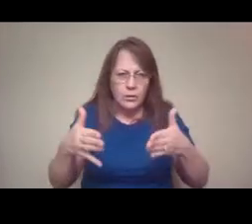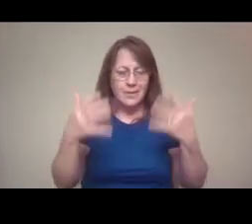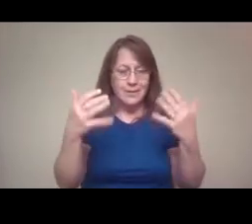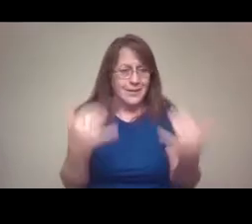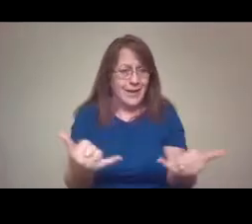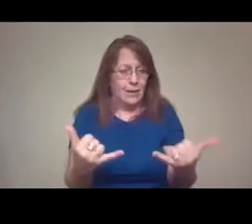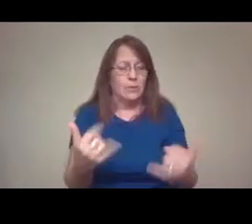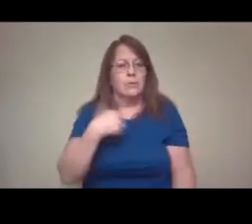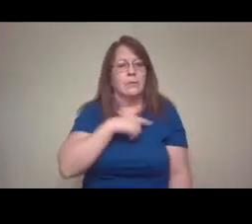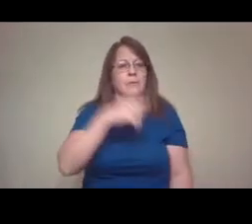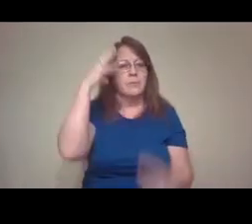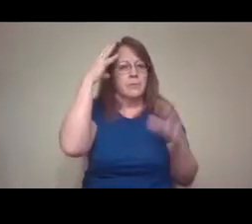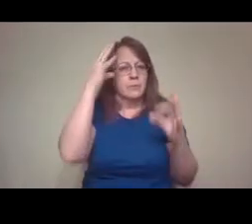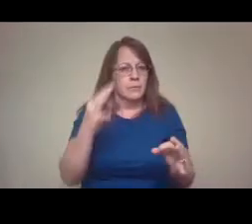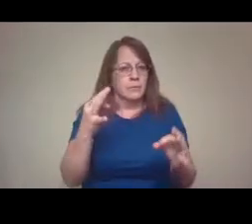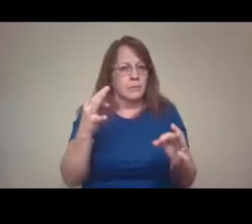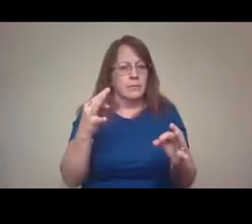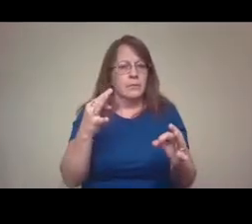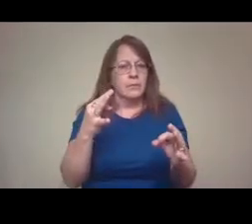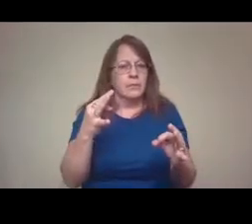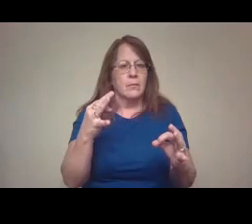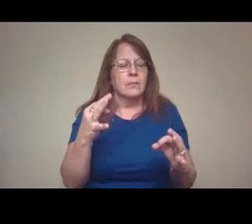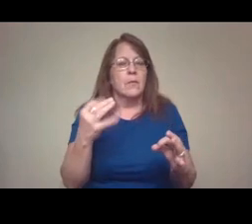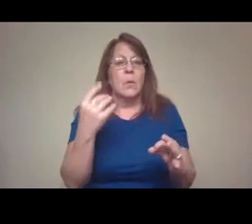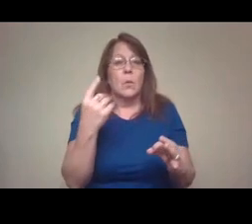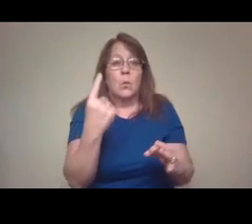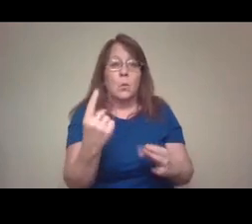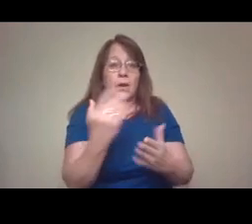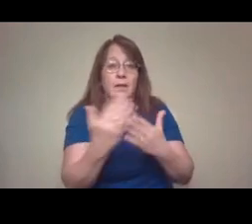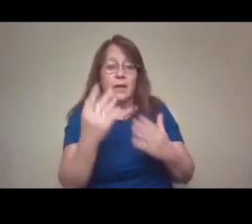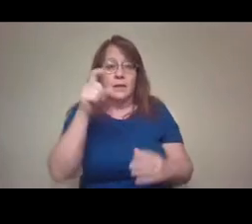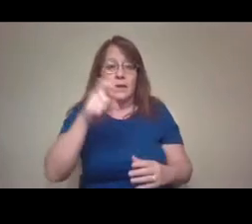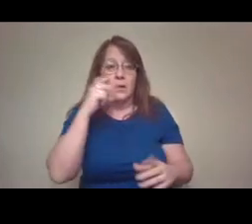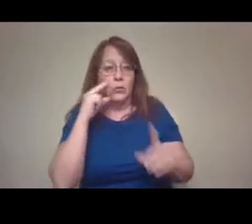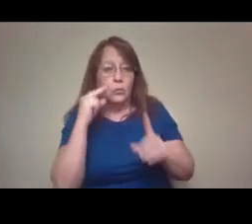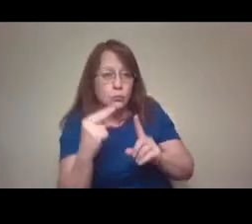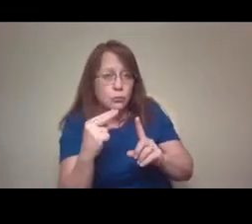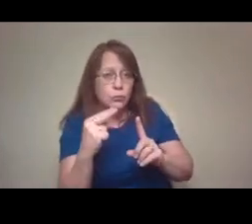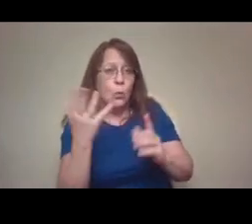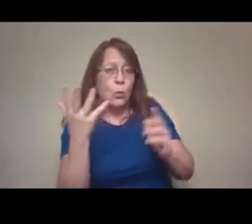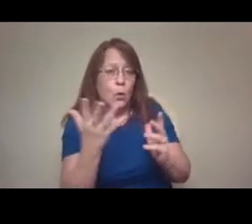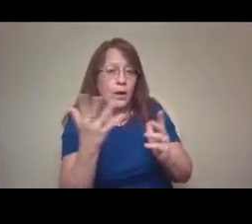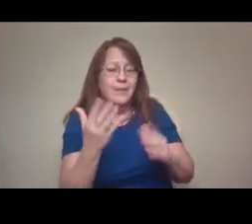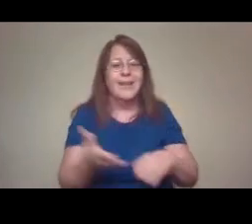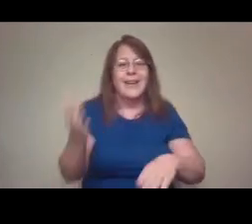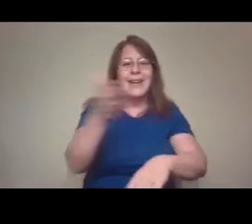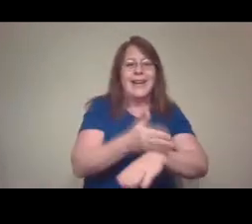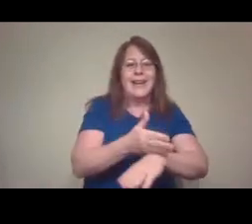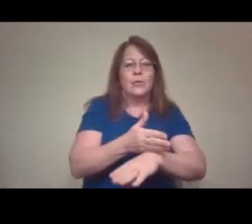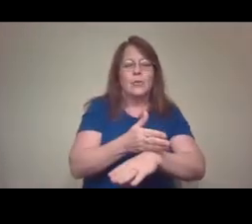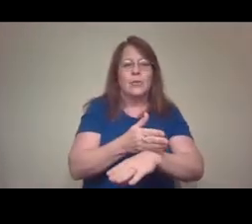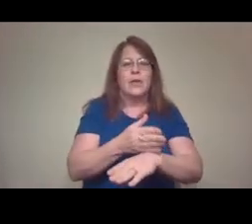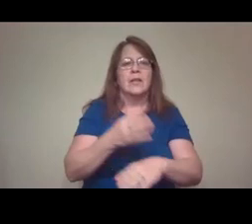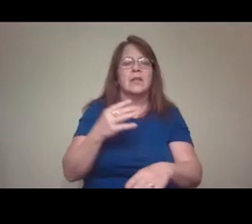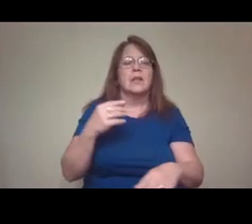we determined was that we really need to, one of the things we need to look at is figuring out how we can increase the number of youth who